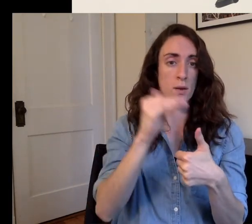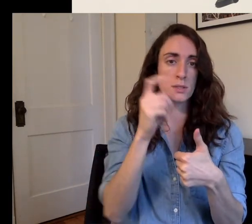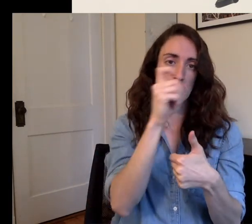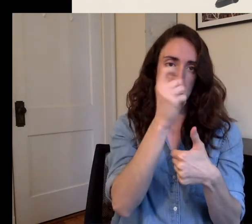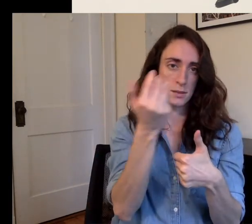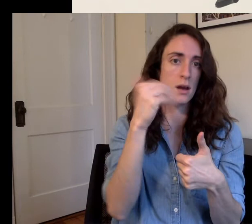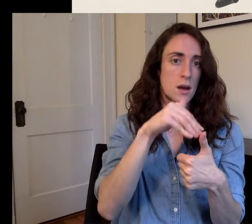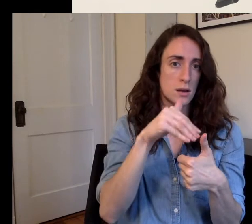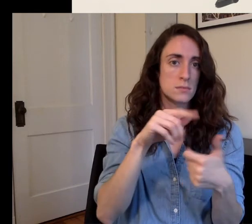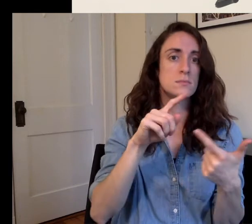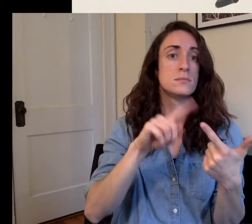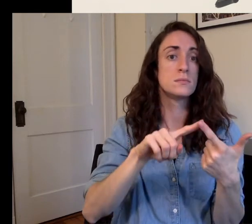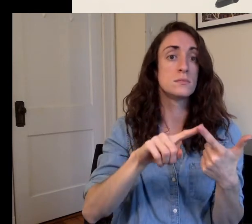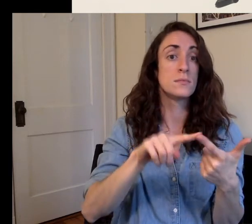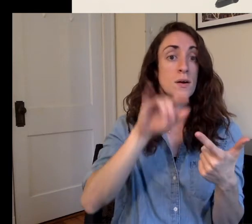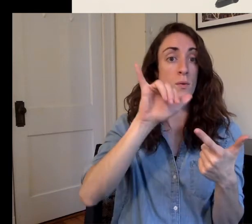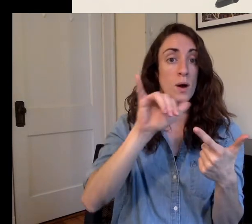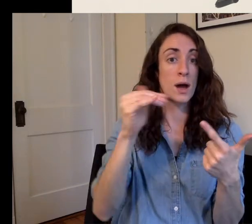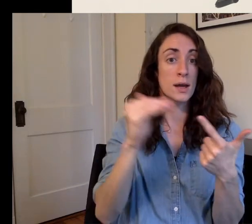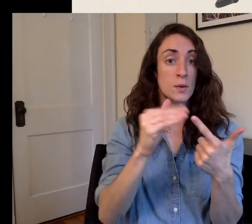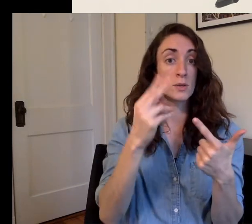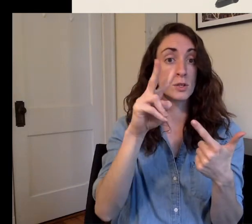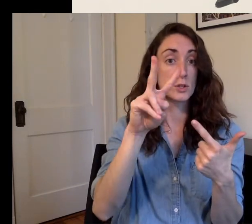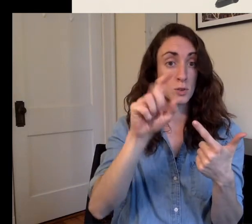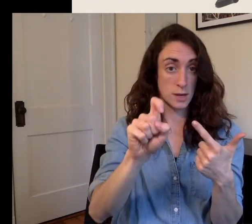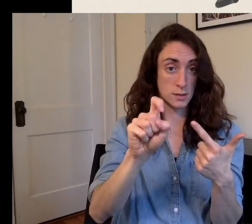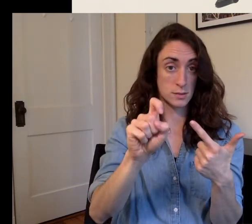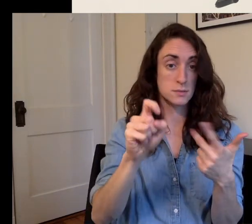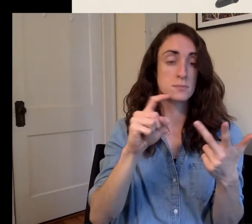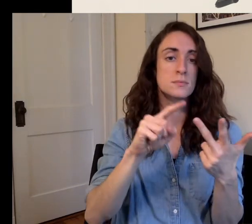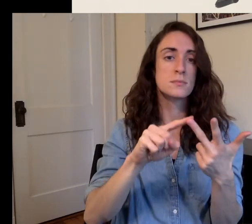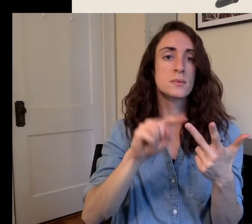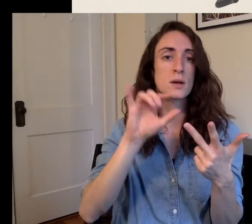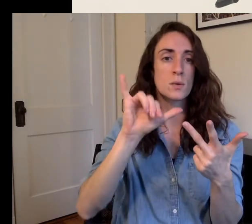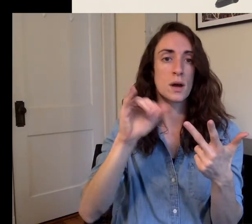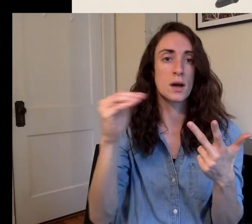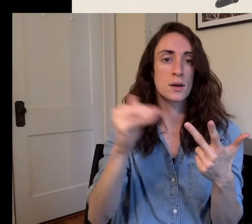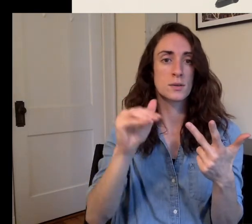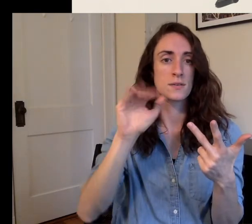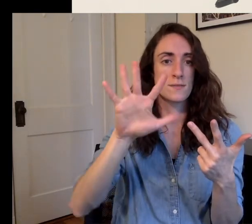we'll look at y equals x again, y equals 2x, and y equals 5x.